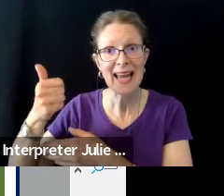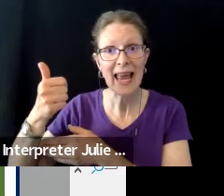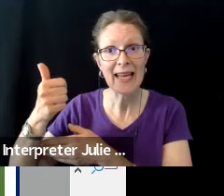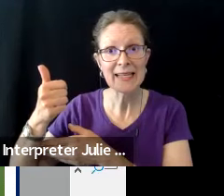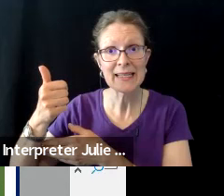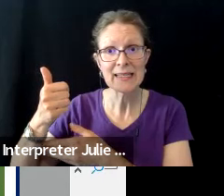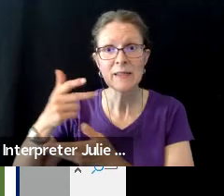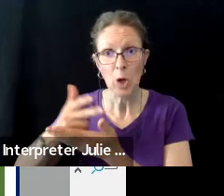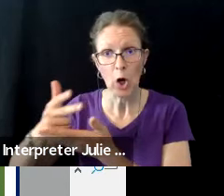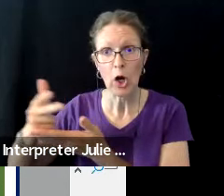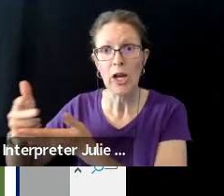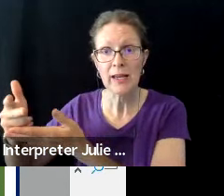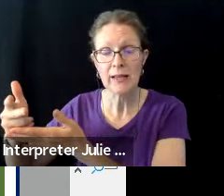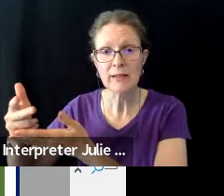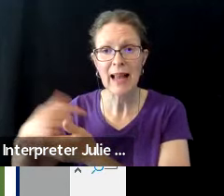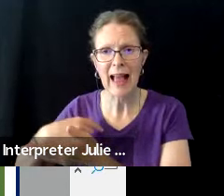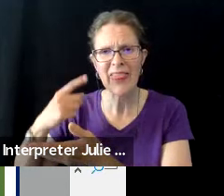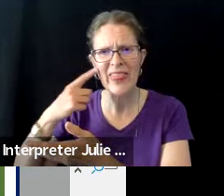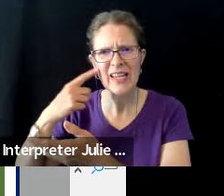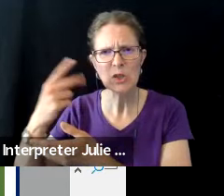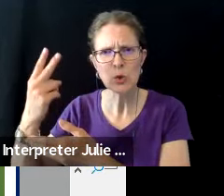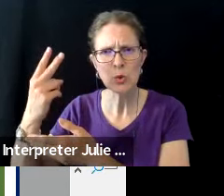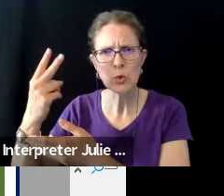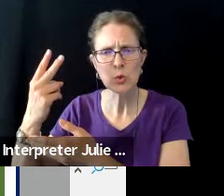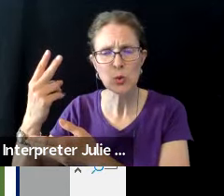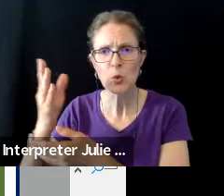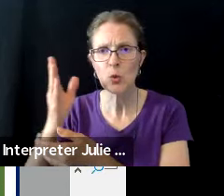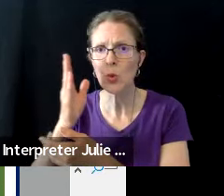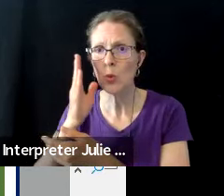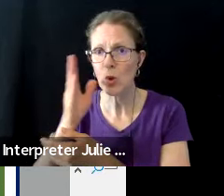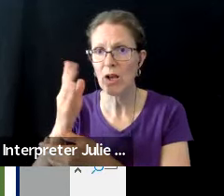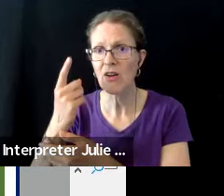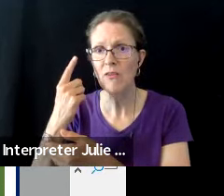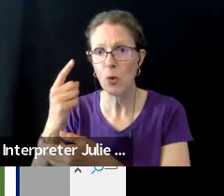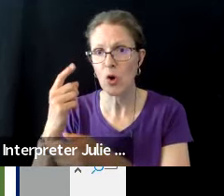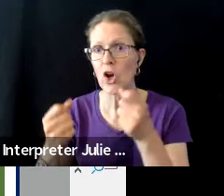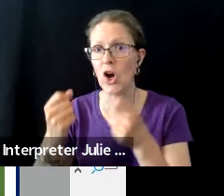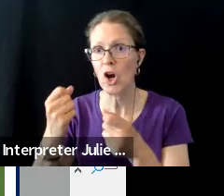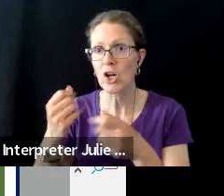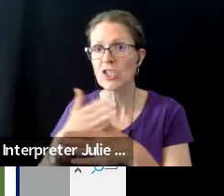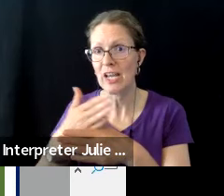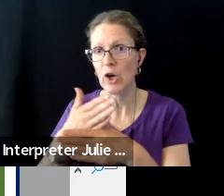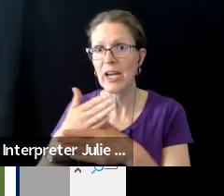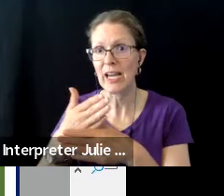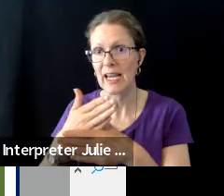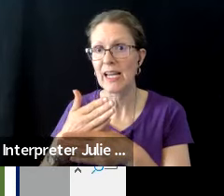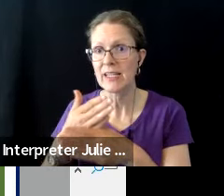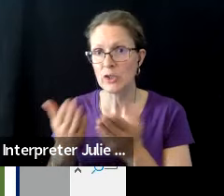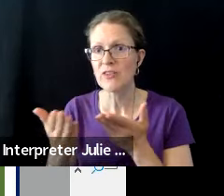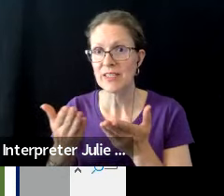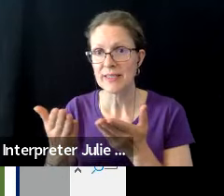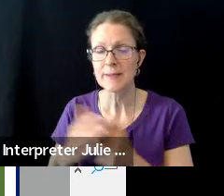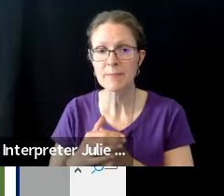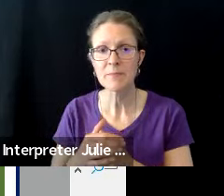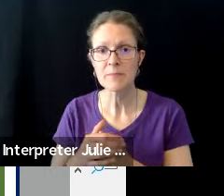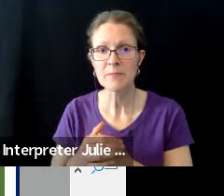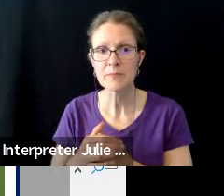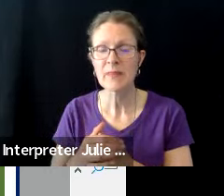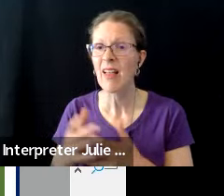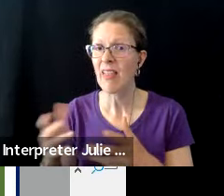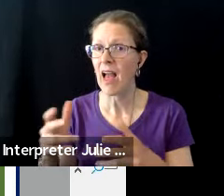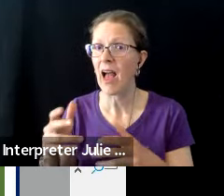back there, and I believe 2 of them will be for car sharing services. And there's quite a bit of bike